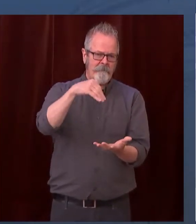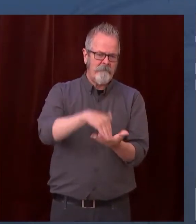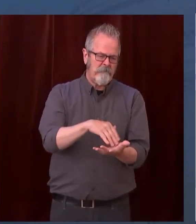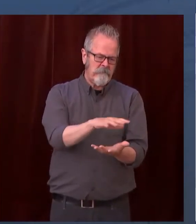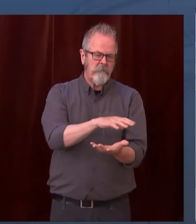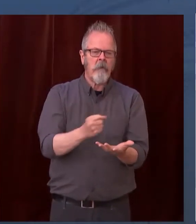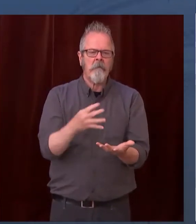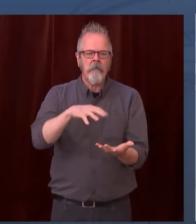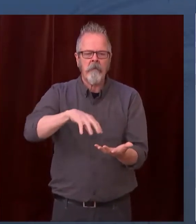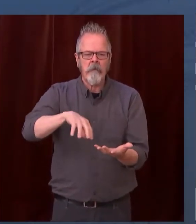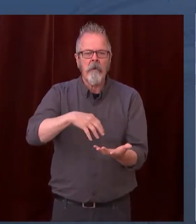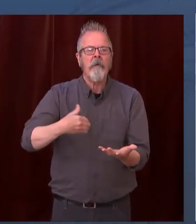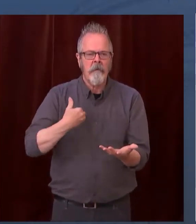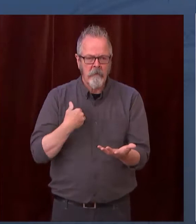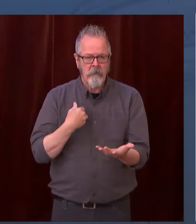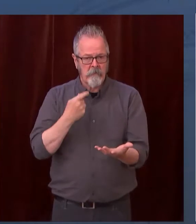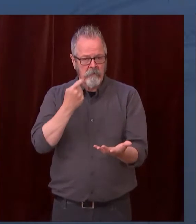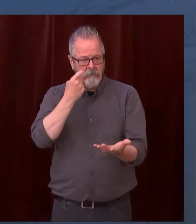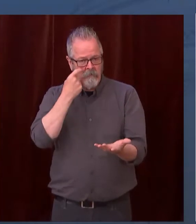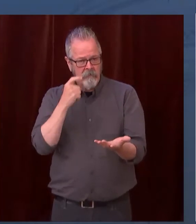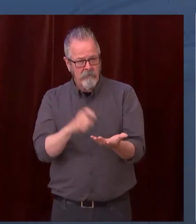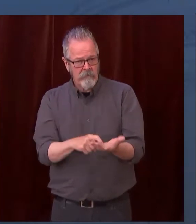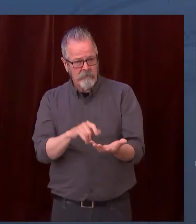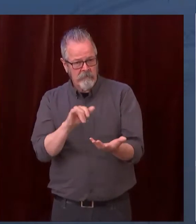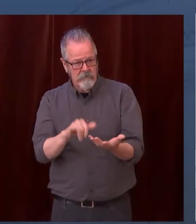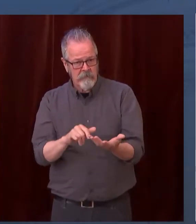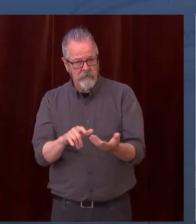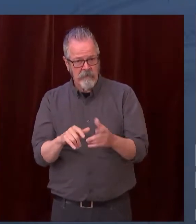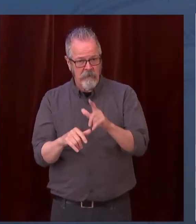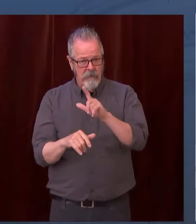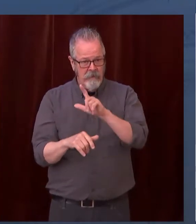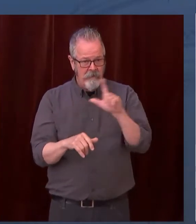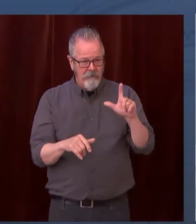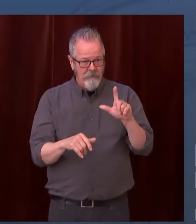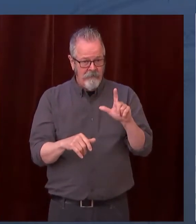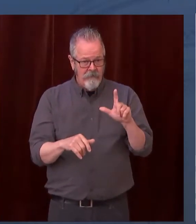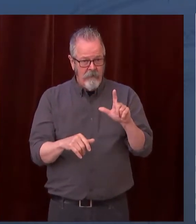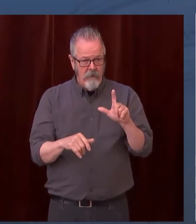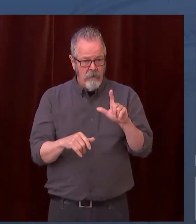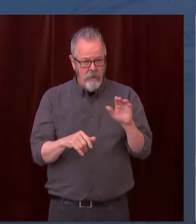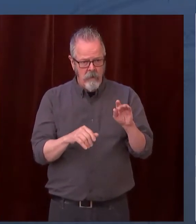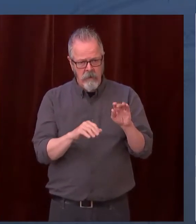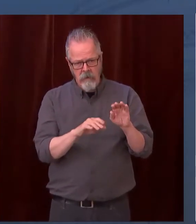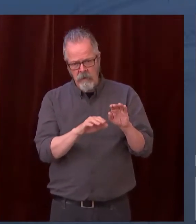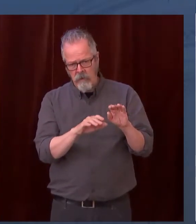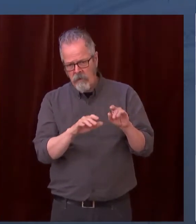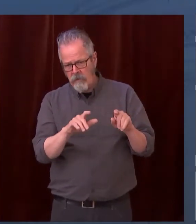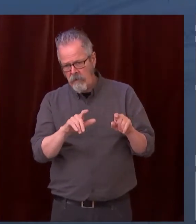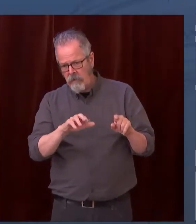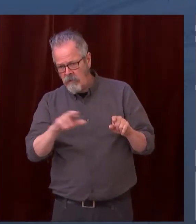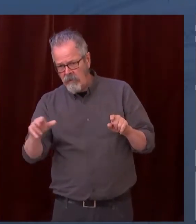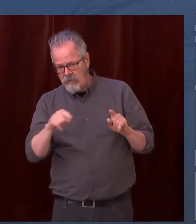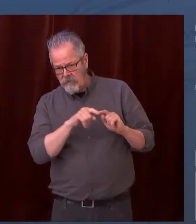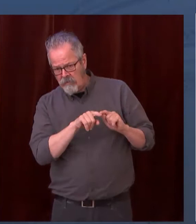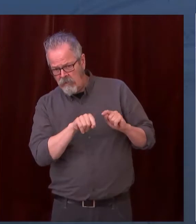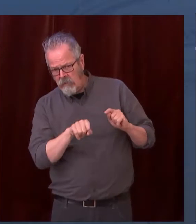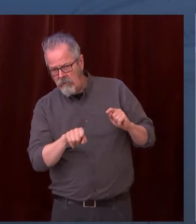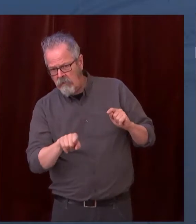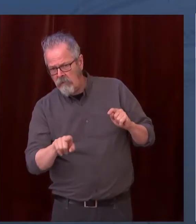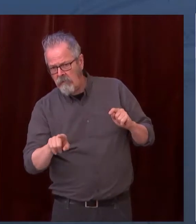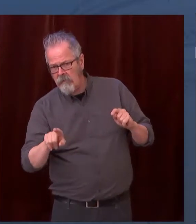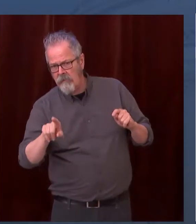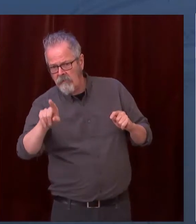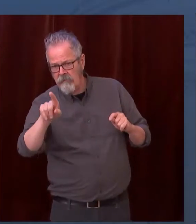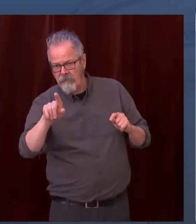that the virus infection per day peaked in April, went down in April